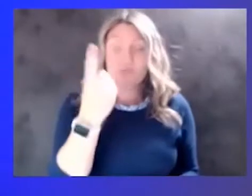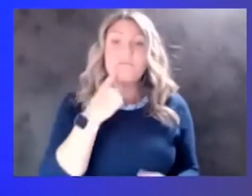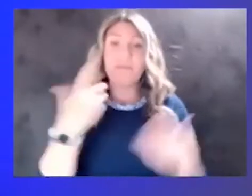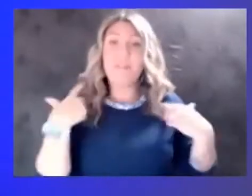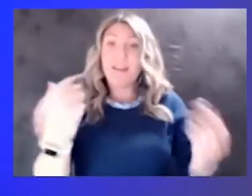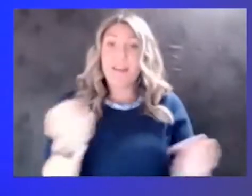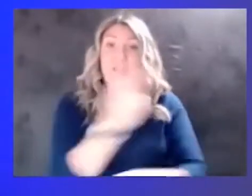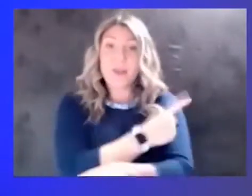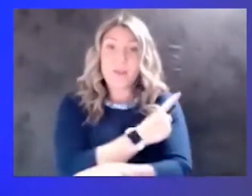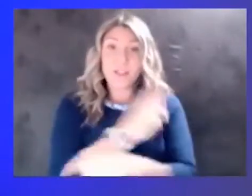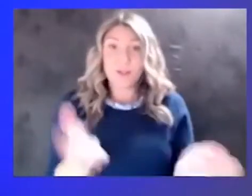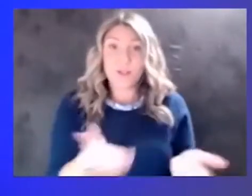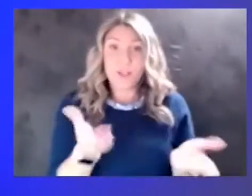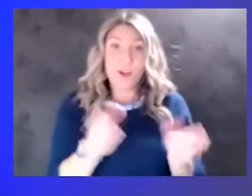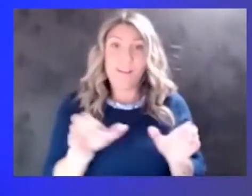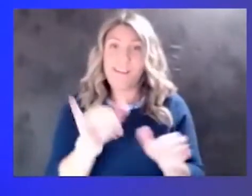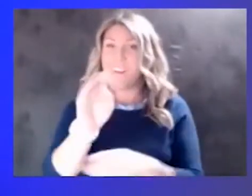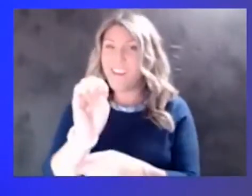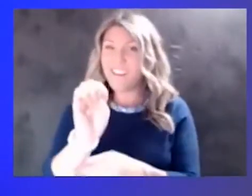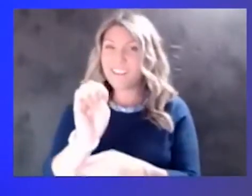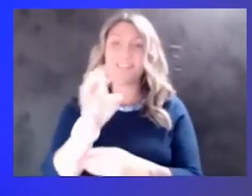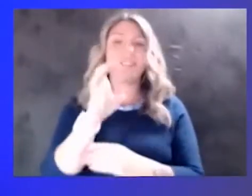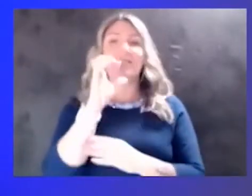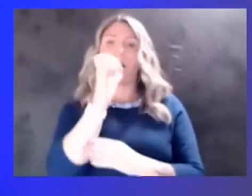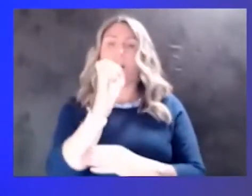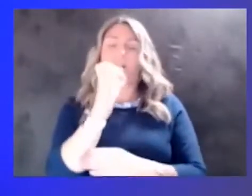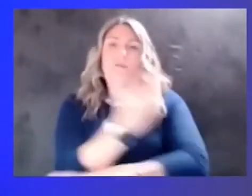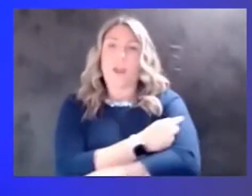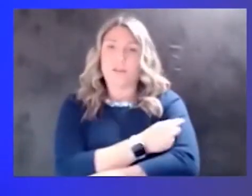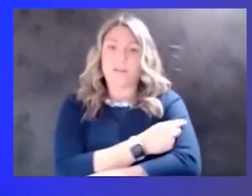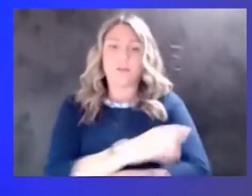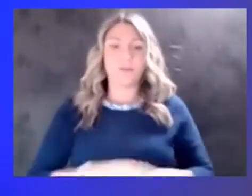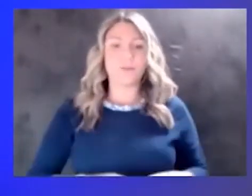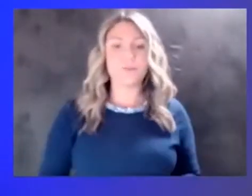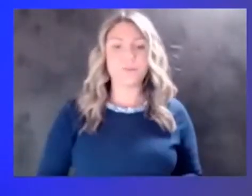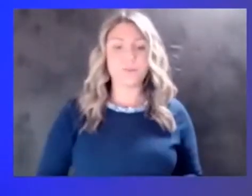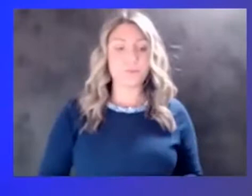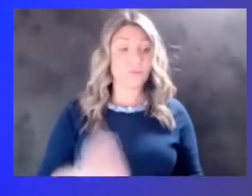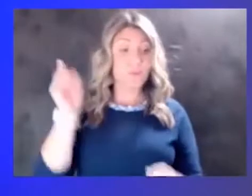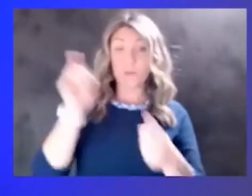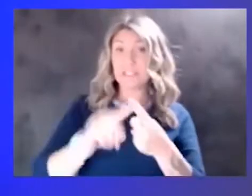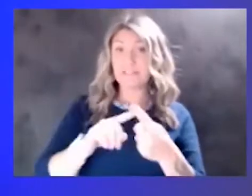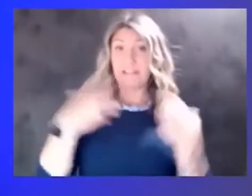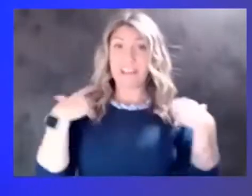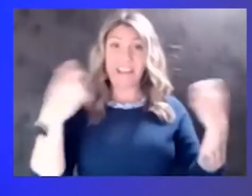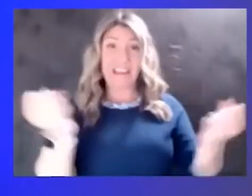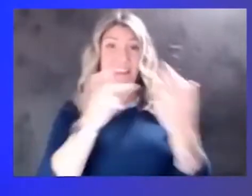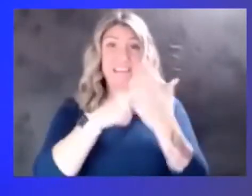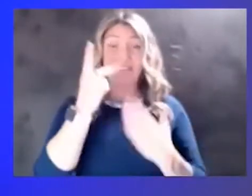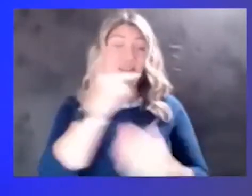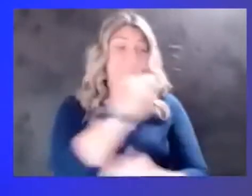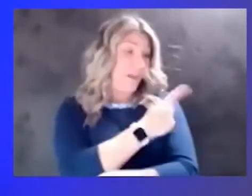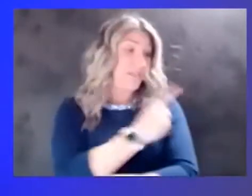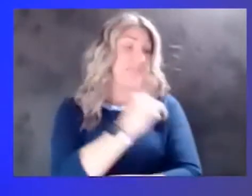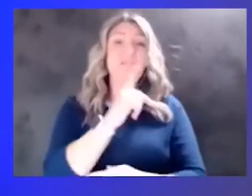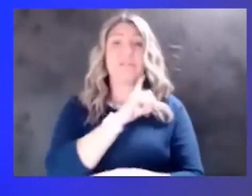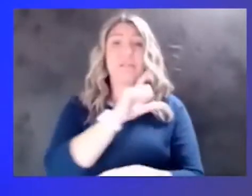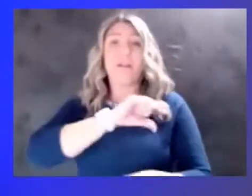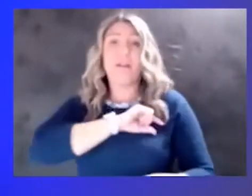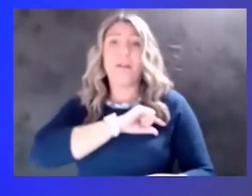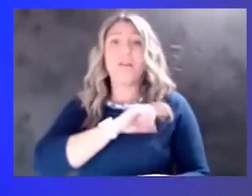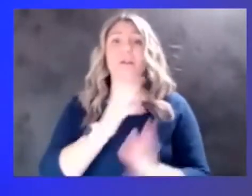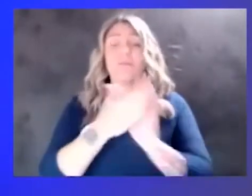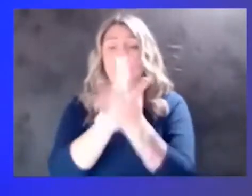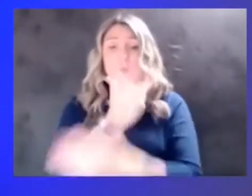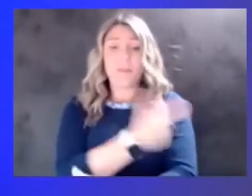here for our active infections are unvaccinated. So until those healthy patients get vaccinated, those eligible patients get vaccinated, this is